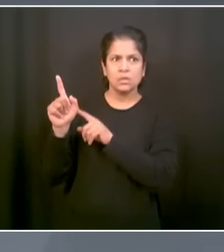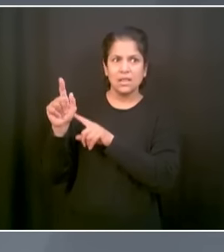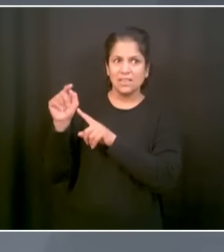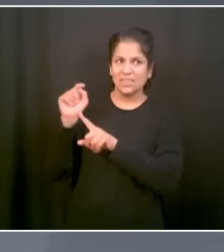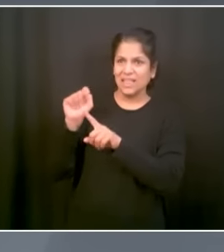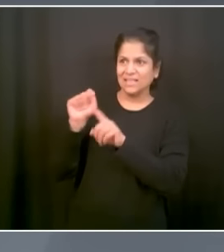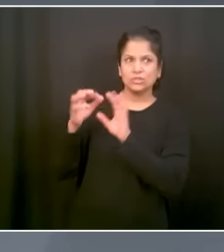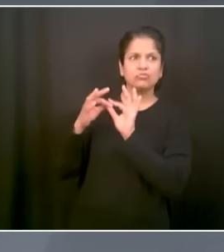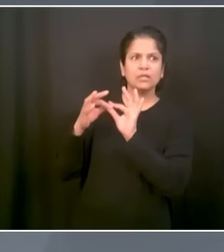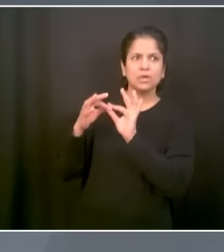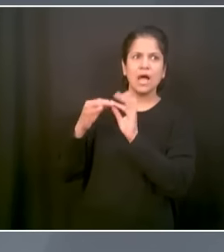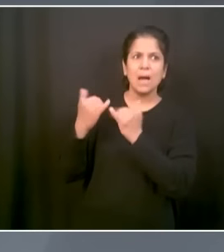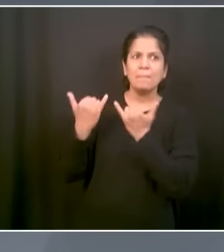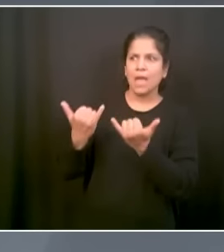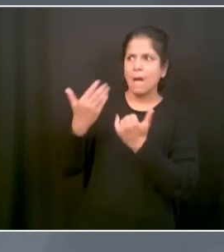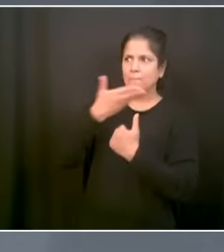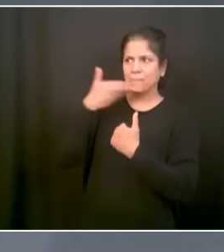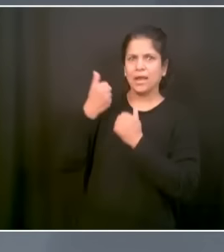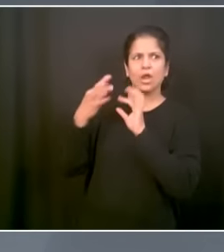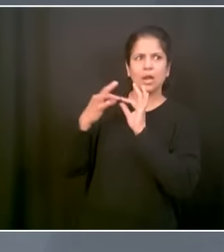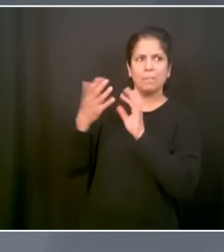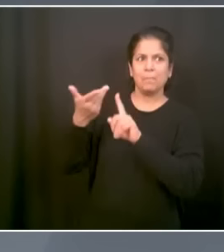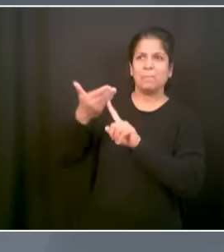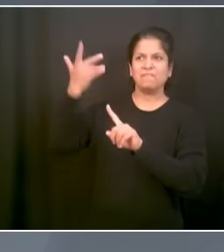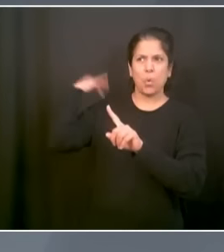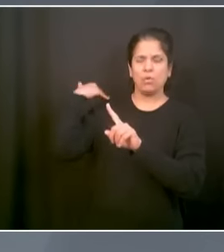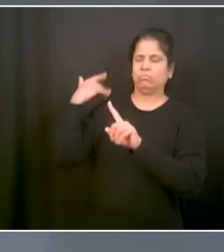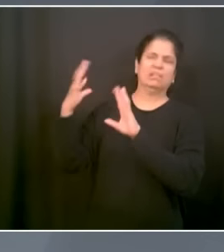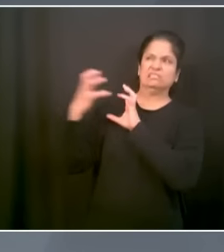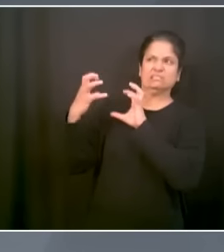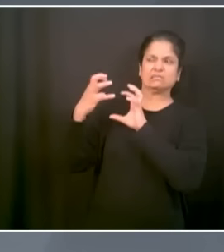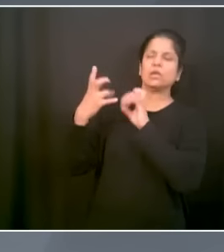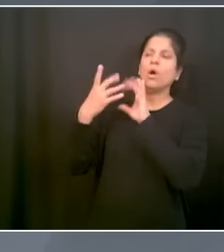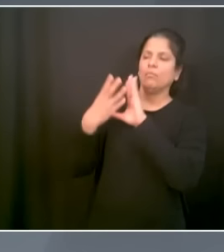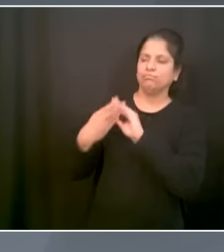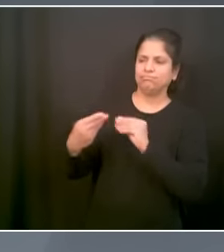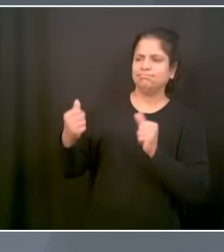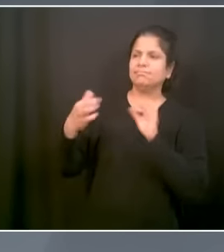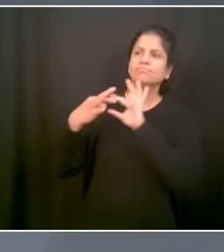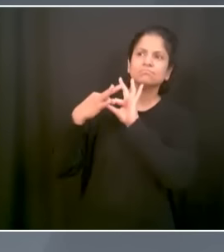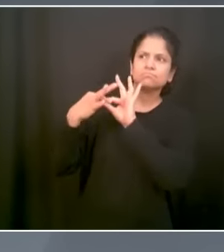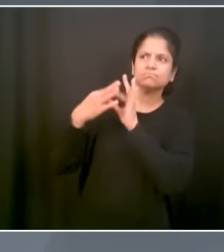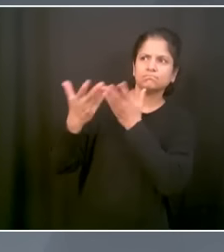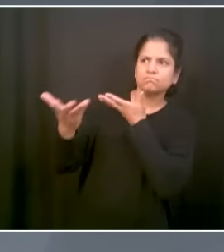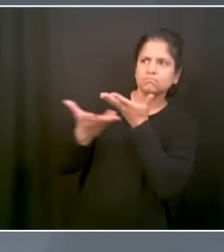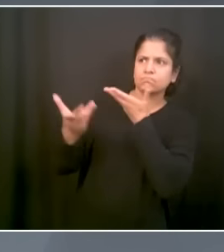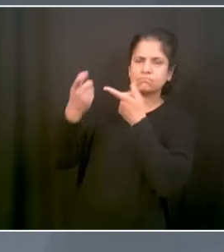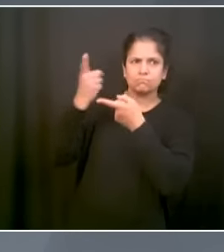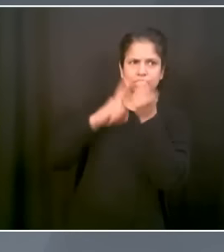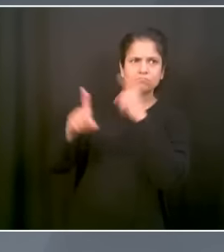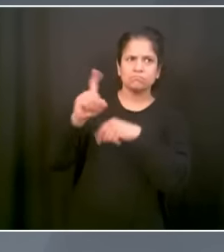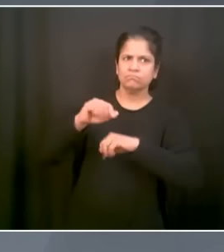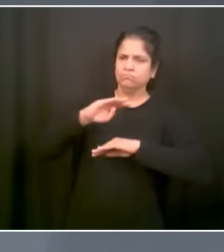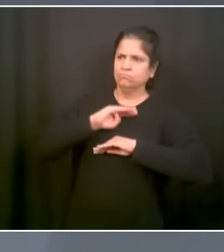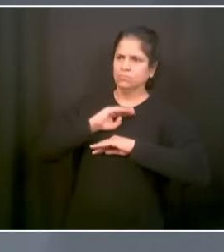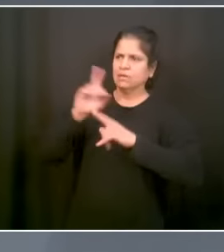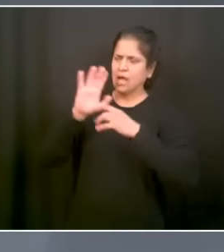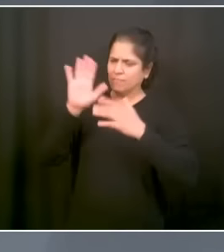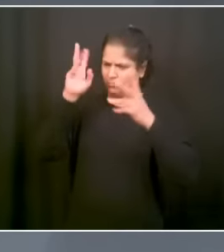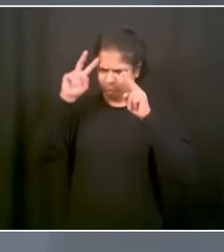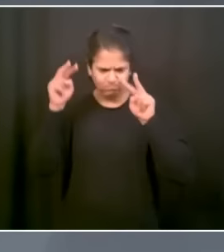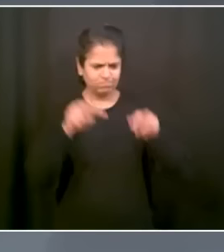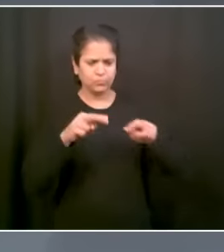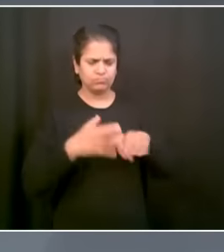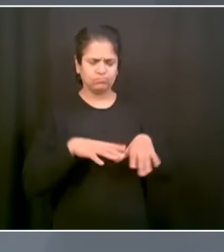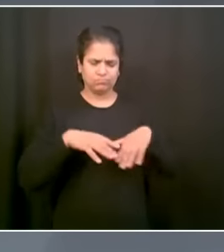continue to have a belief in our ability to meet this kind of a challenge and to do so with the scale of response that's necessary.